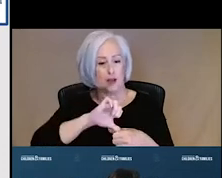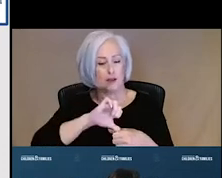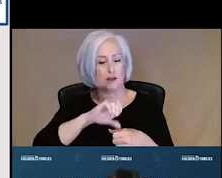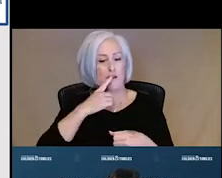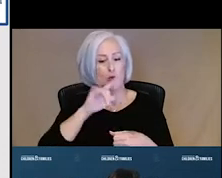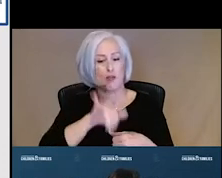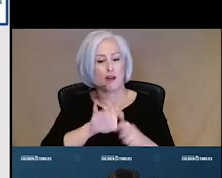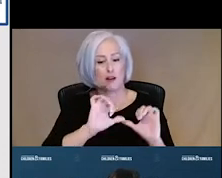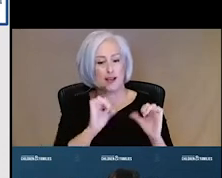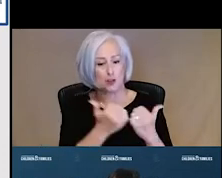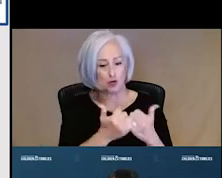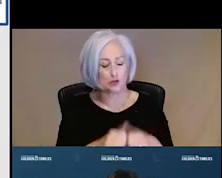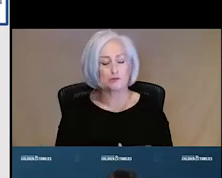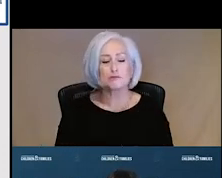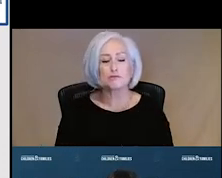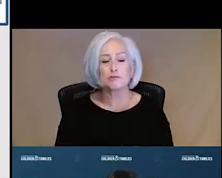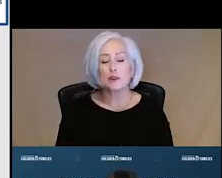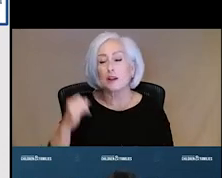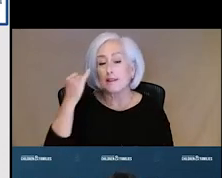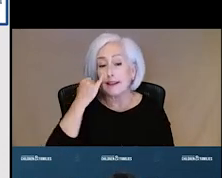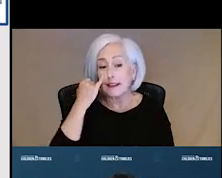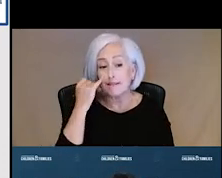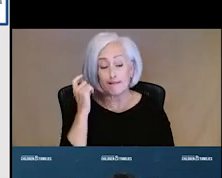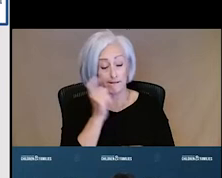Okay, and finally, if the grantee isn't sure what to do,